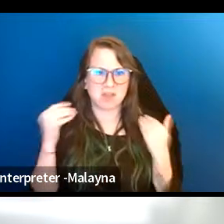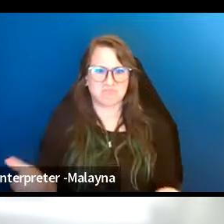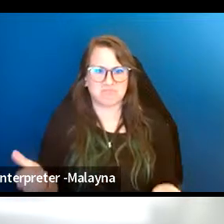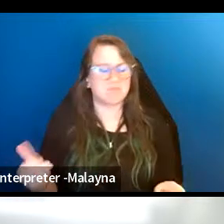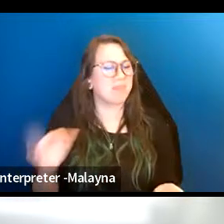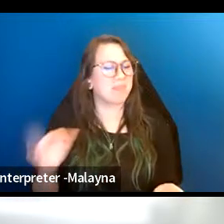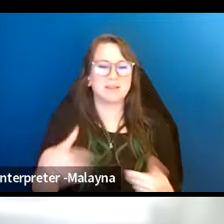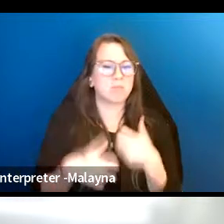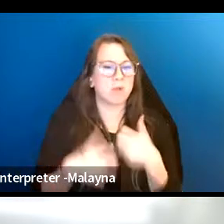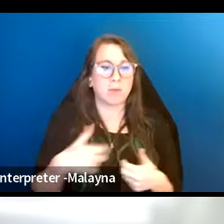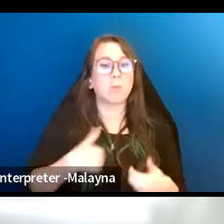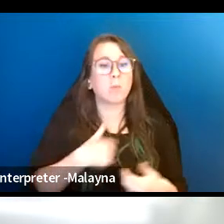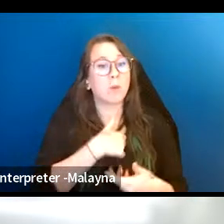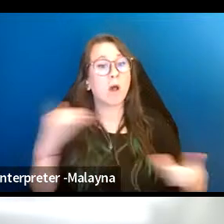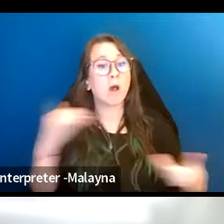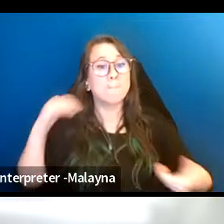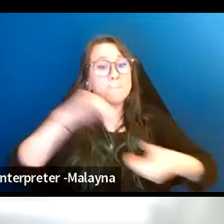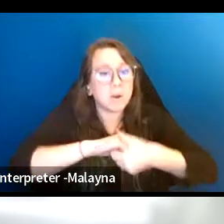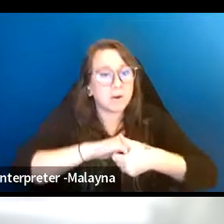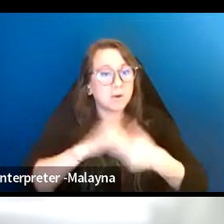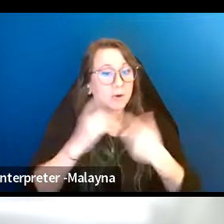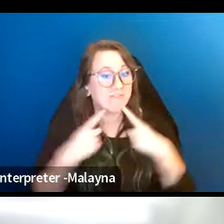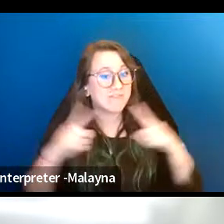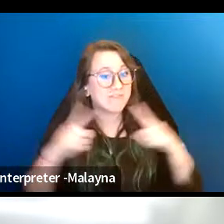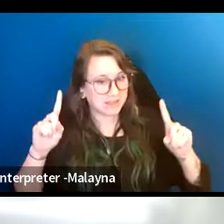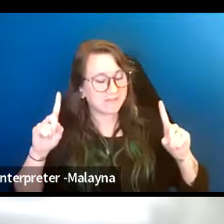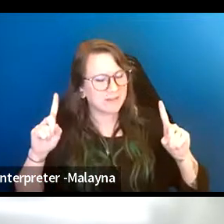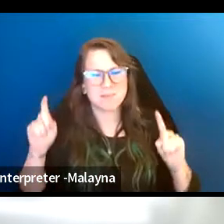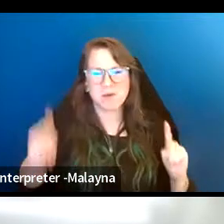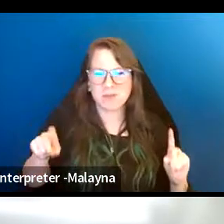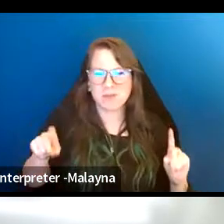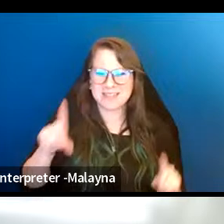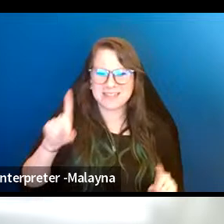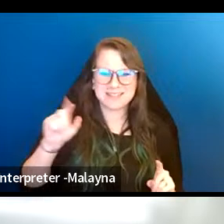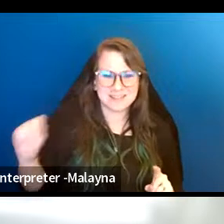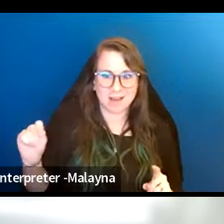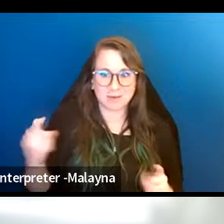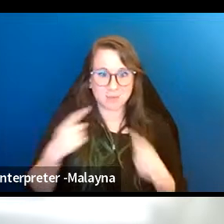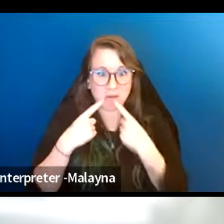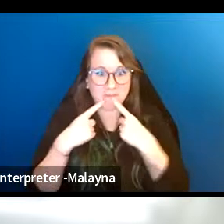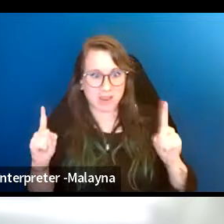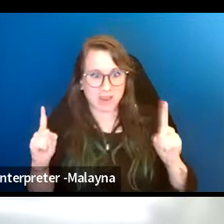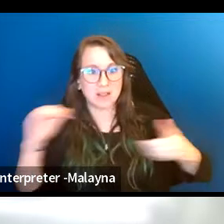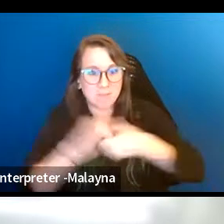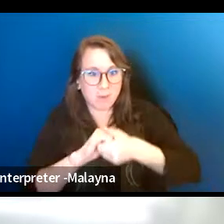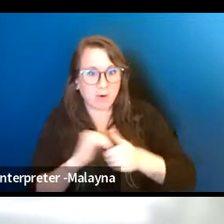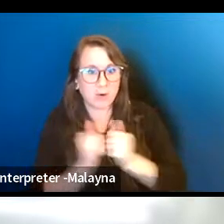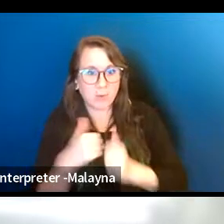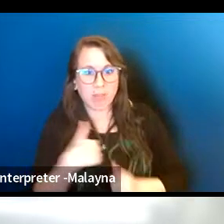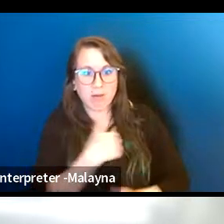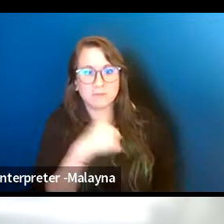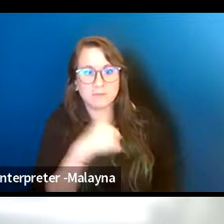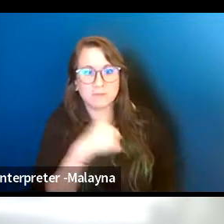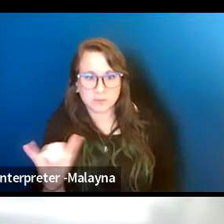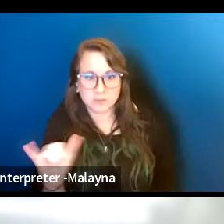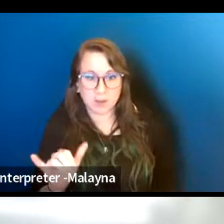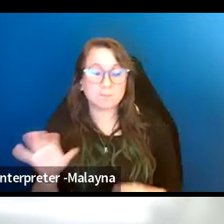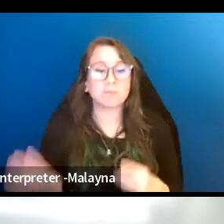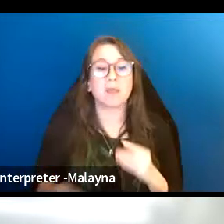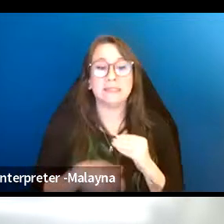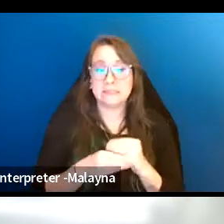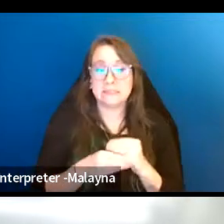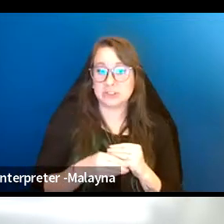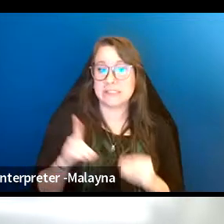want to partner effectively with DDOT, but we need them to effectively partner with us. Additionally, I did